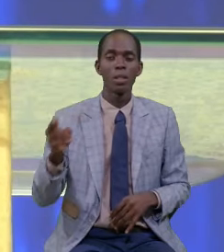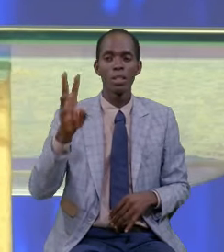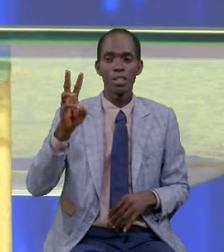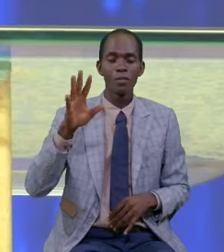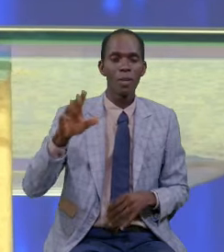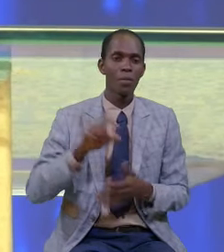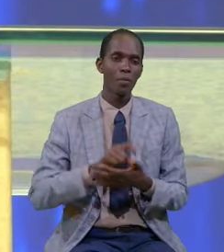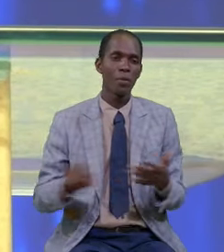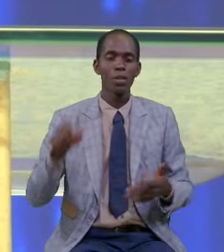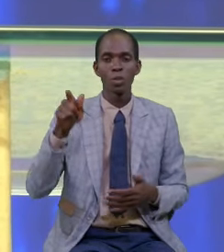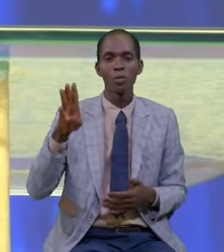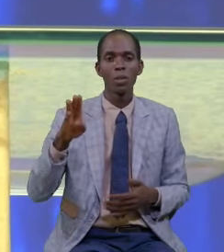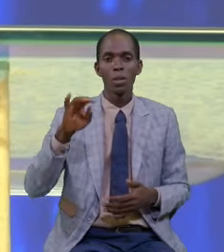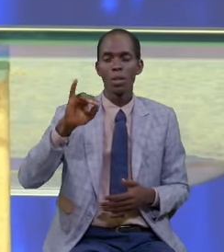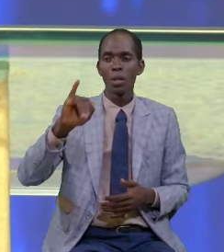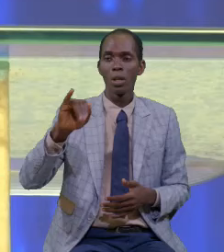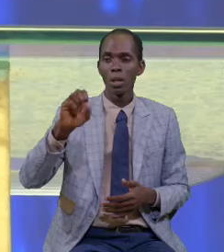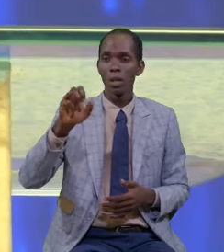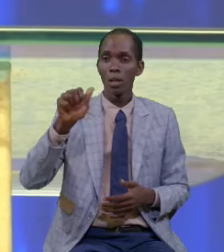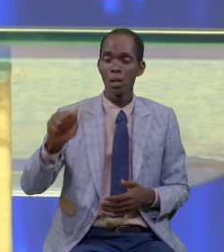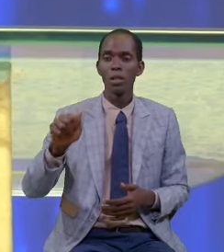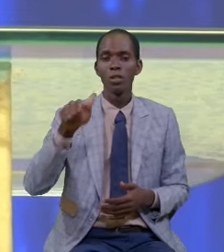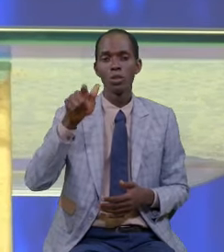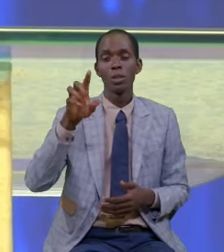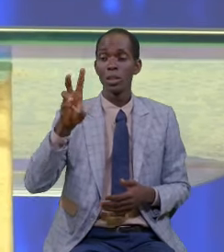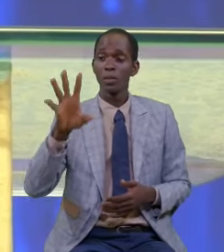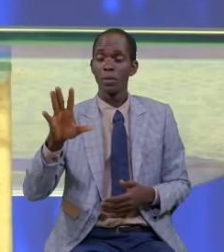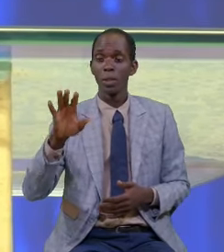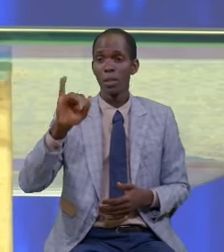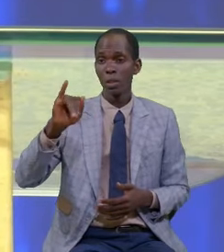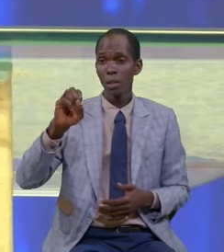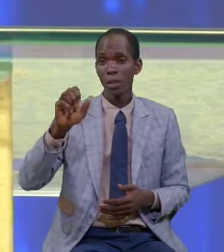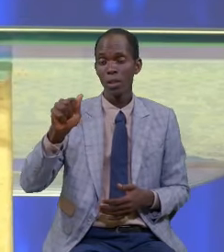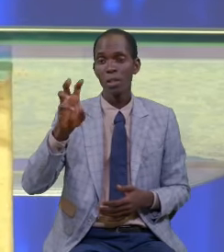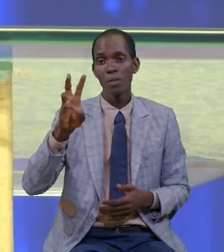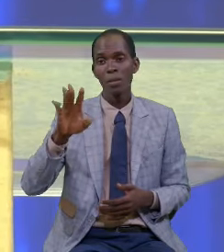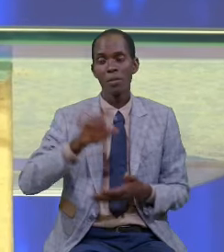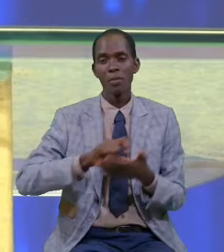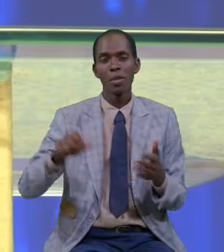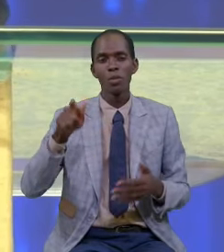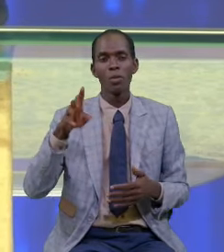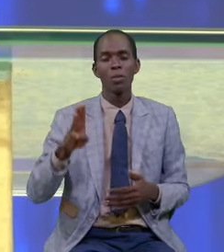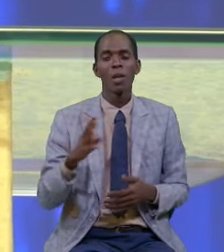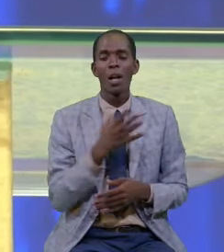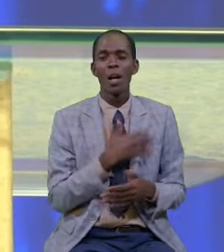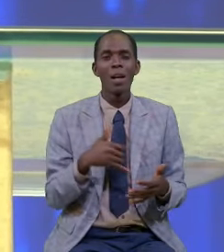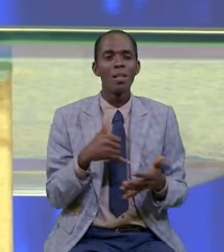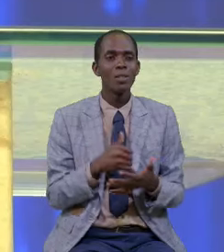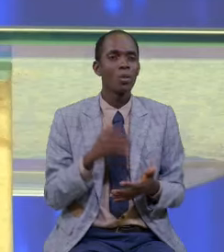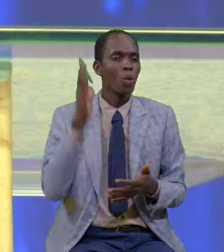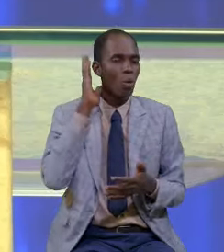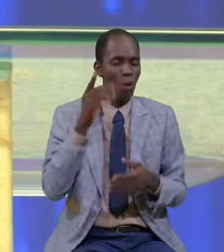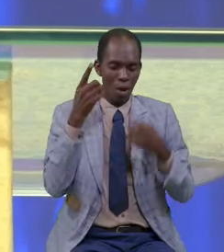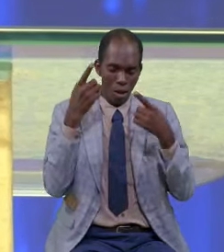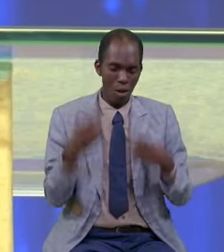Isaiah chapter 65. We're reading from verse 24. And it shall come to